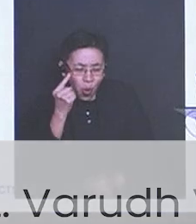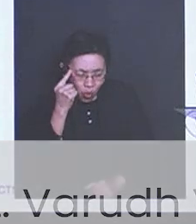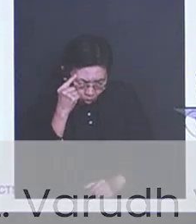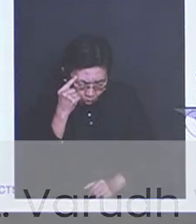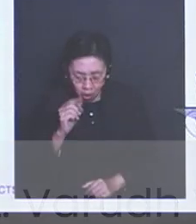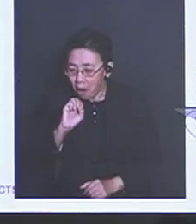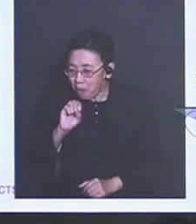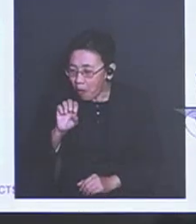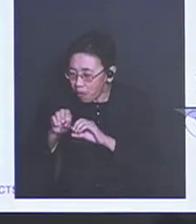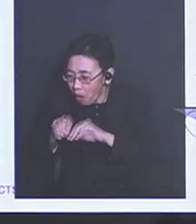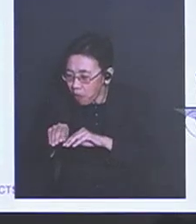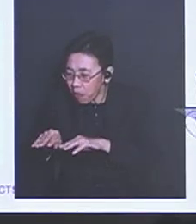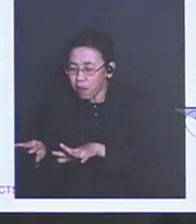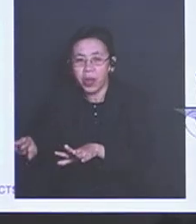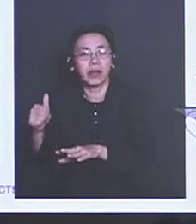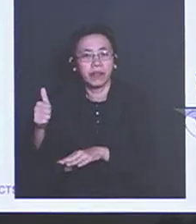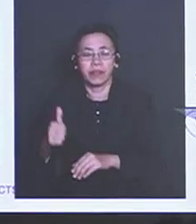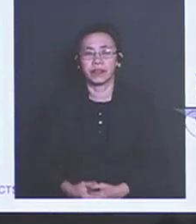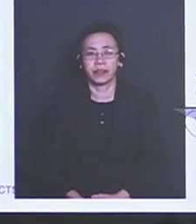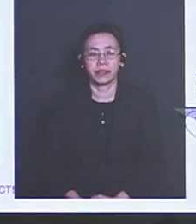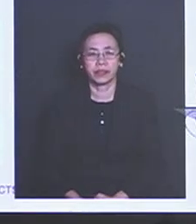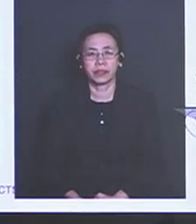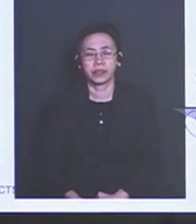With a total construction cost of